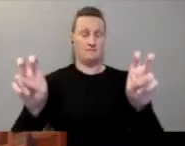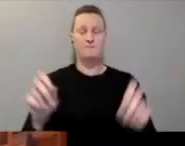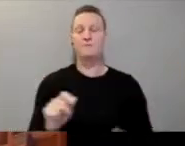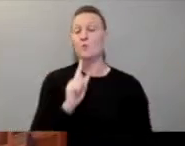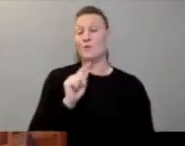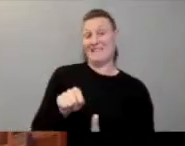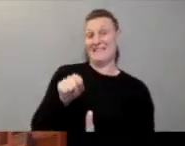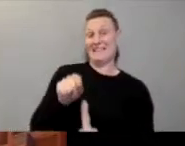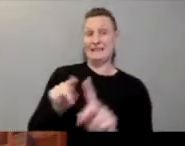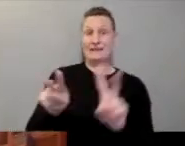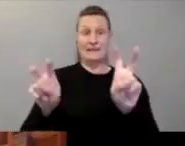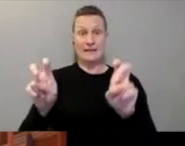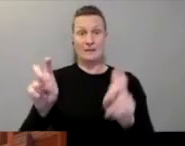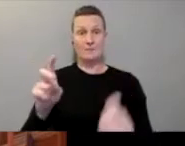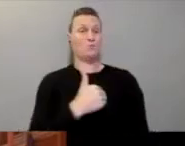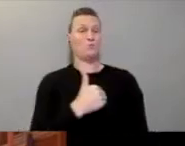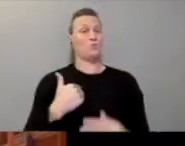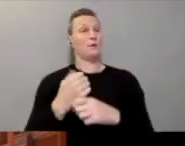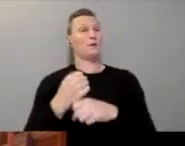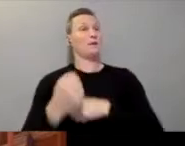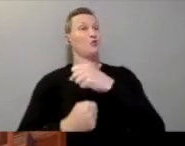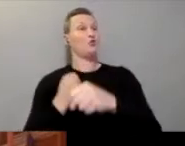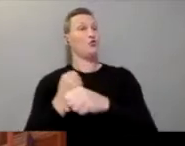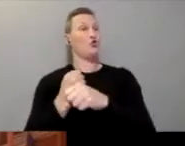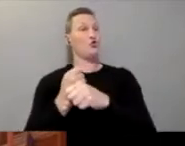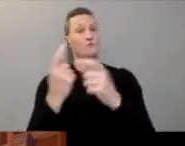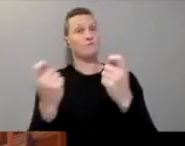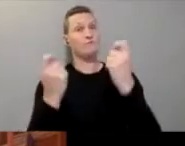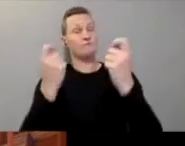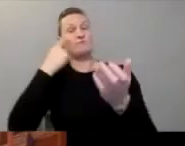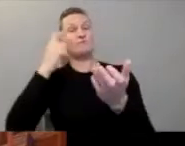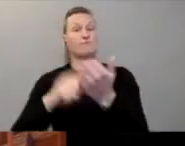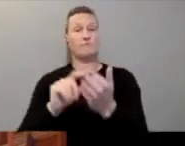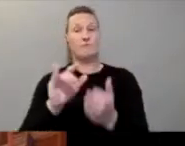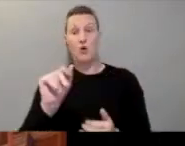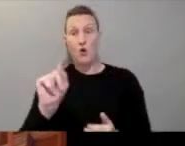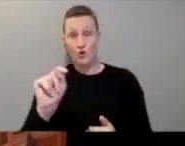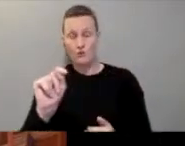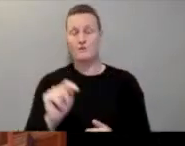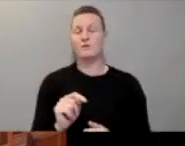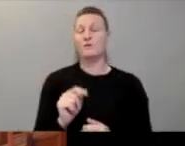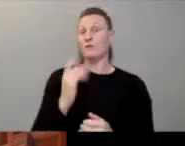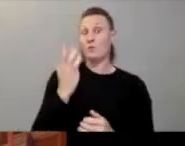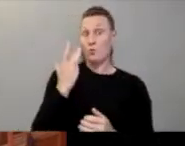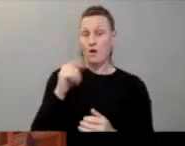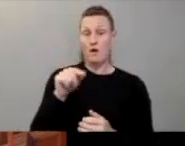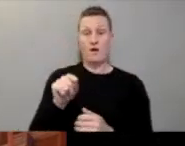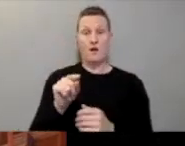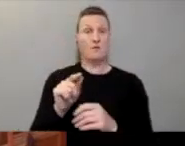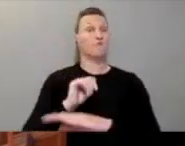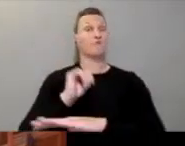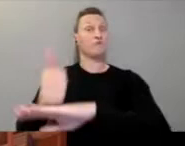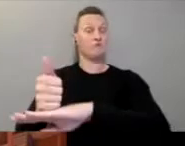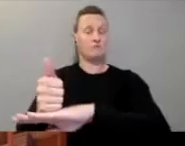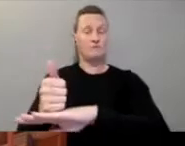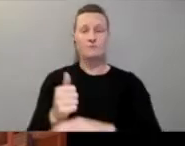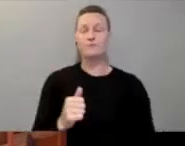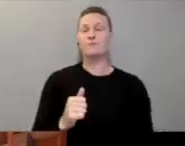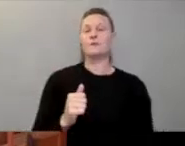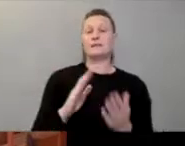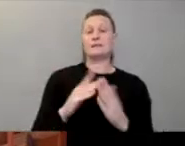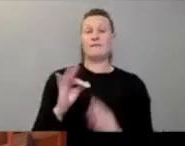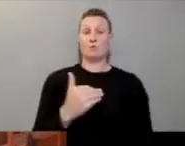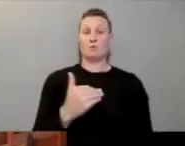of the new 10-year public art strategy that the city had passed through council at the end